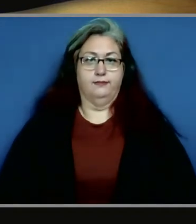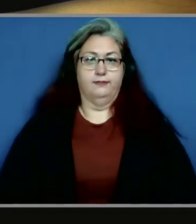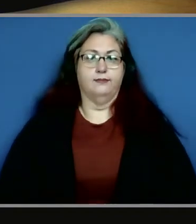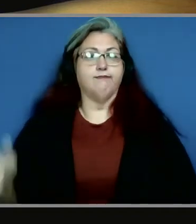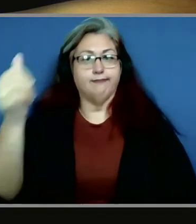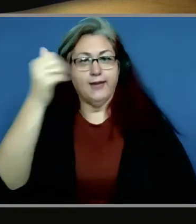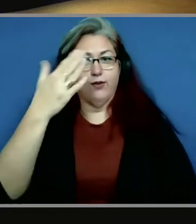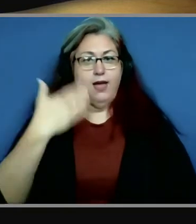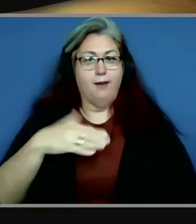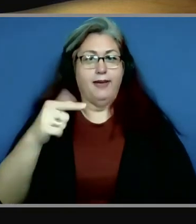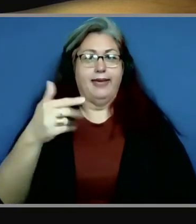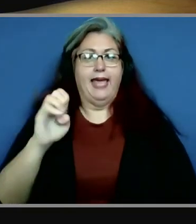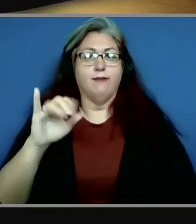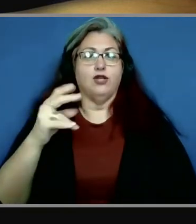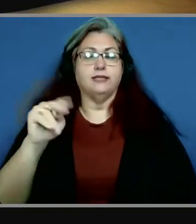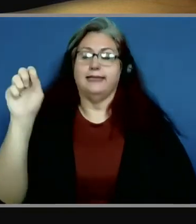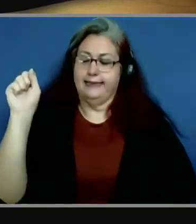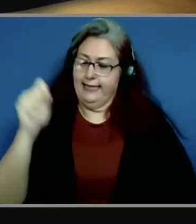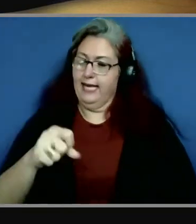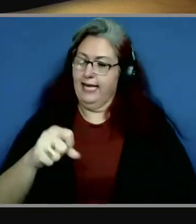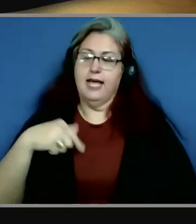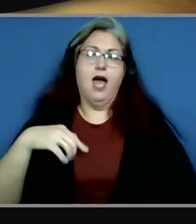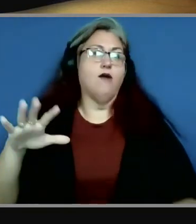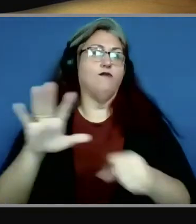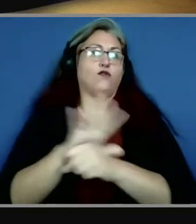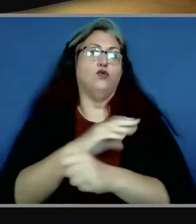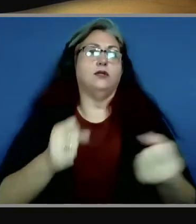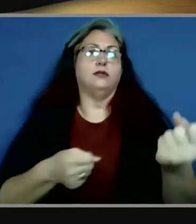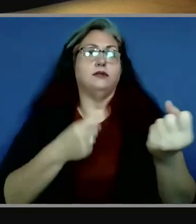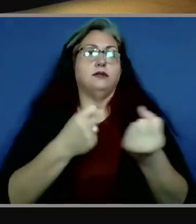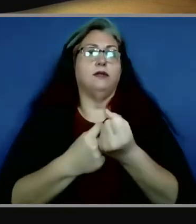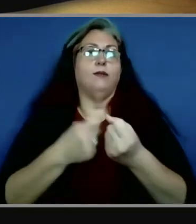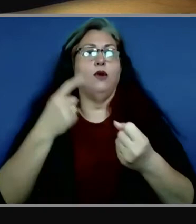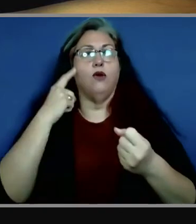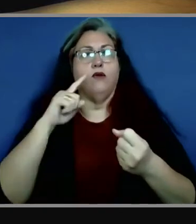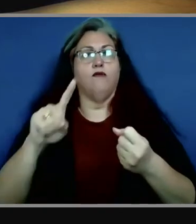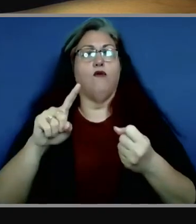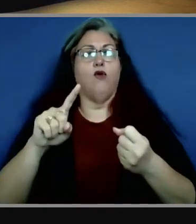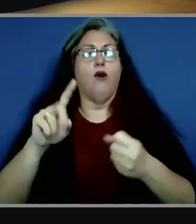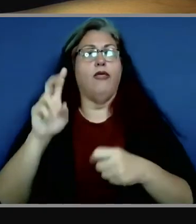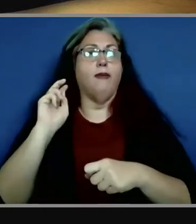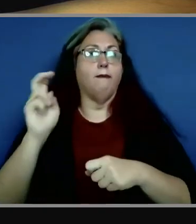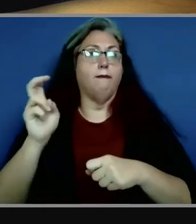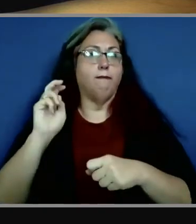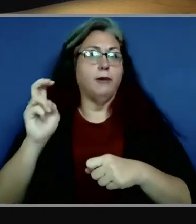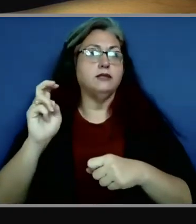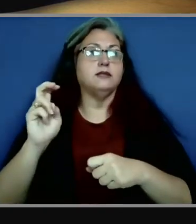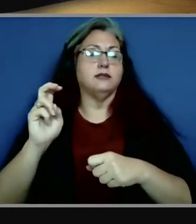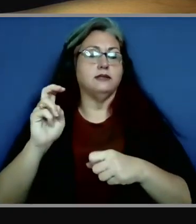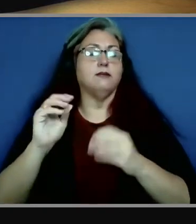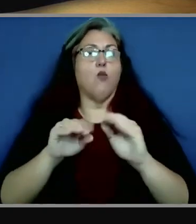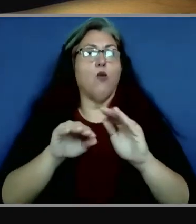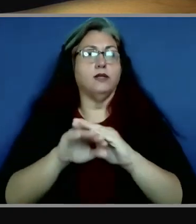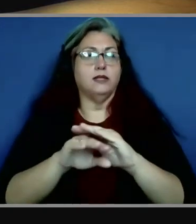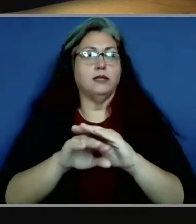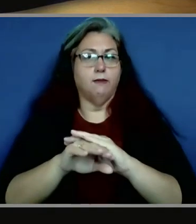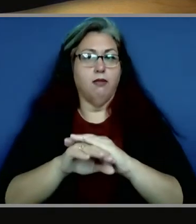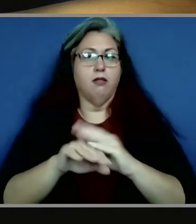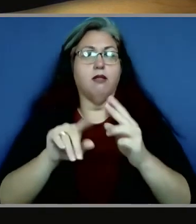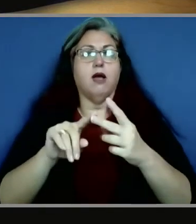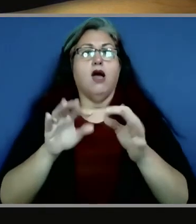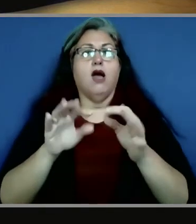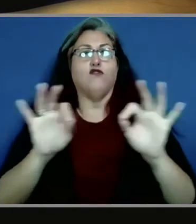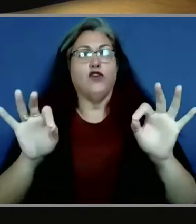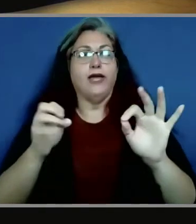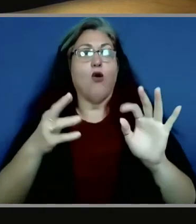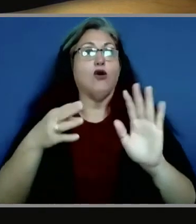Aloha, I'm Gabe Johnson, and yes, I am a full supporter of making the buses accessible and free and